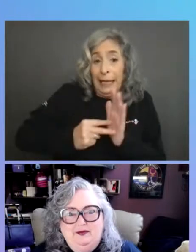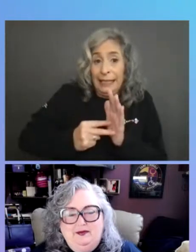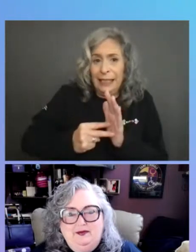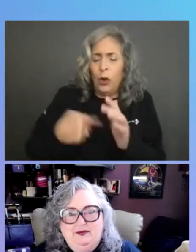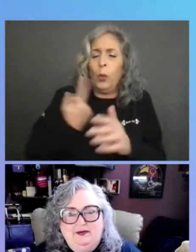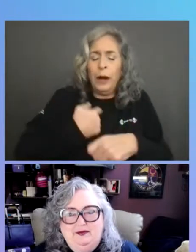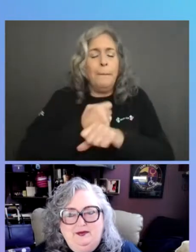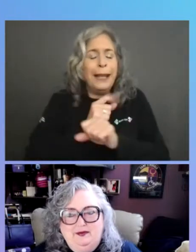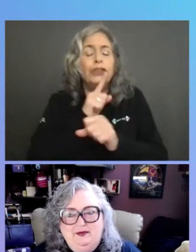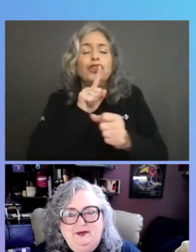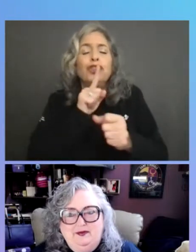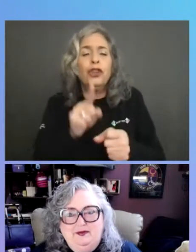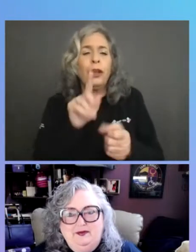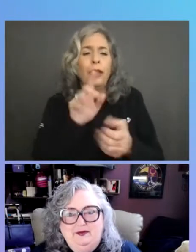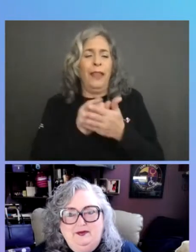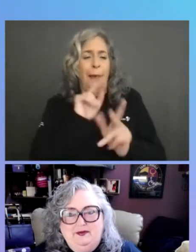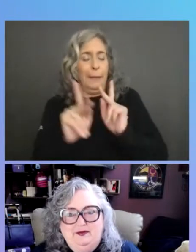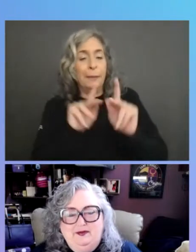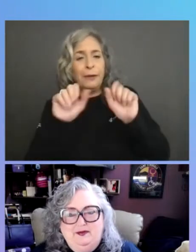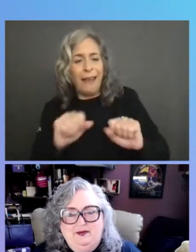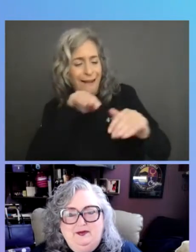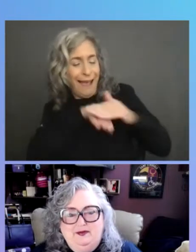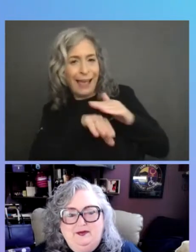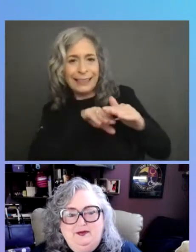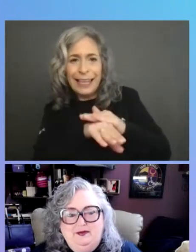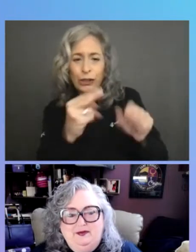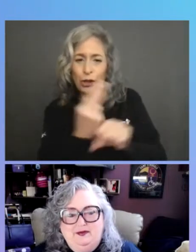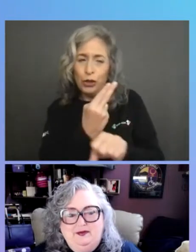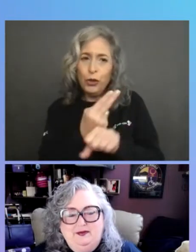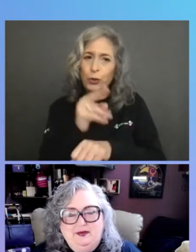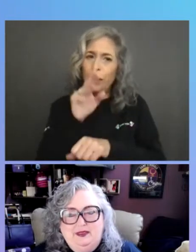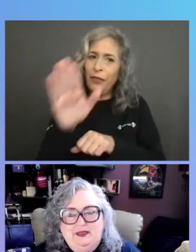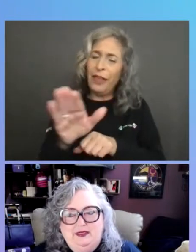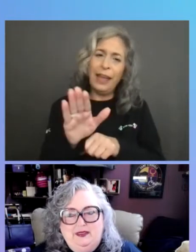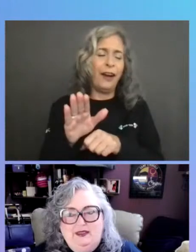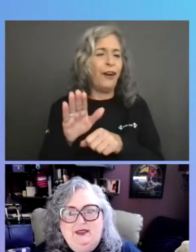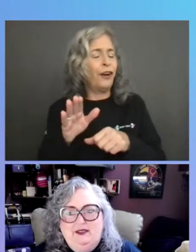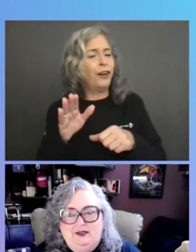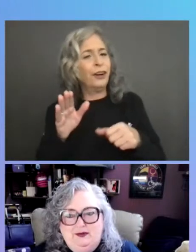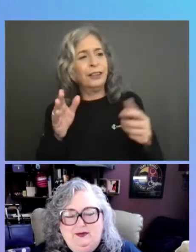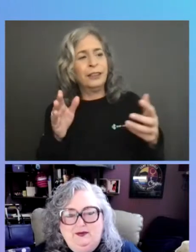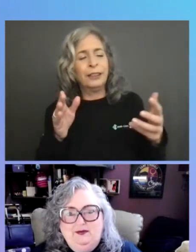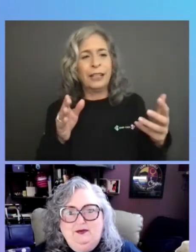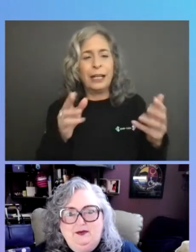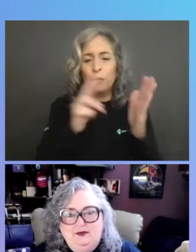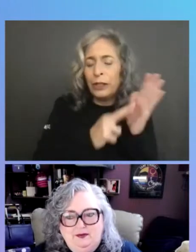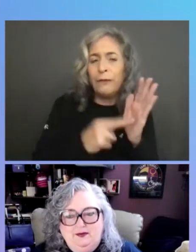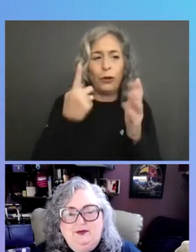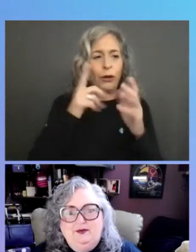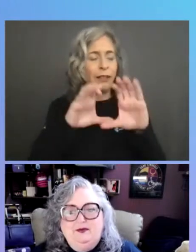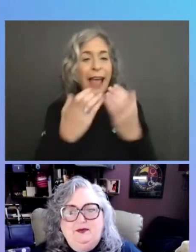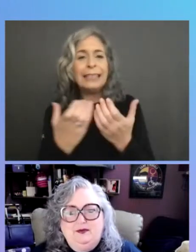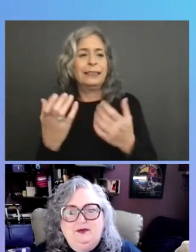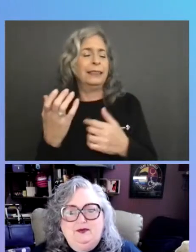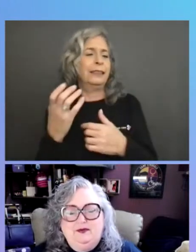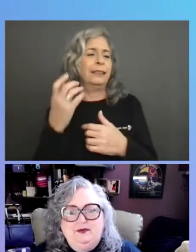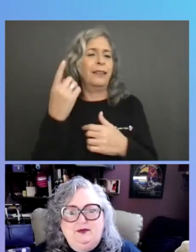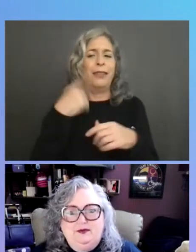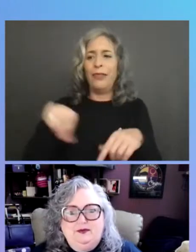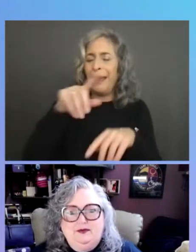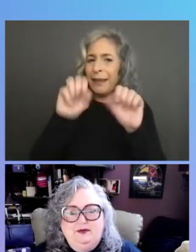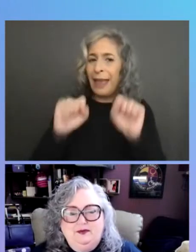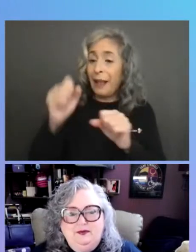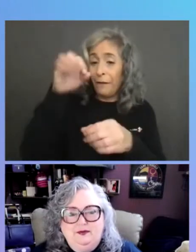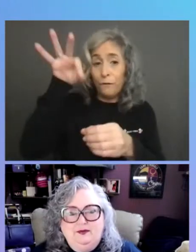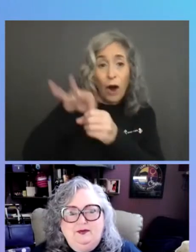making sure that they can use their bank, making sure that they can register for classes, making sure that they can